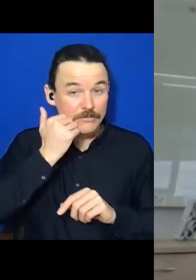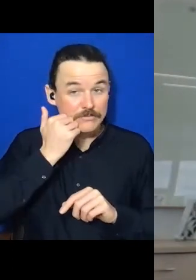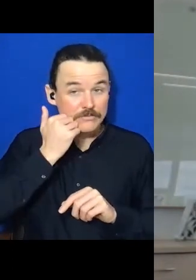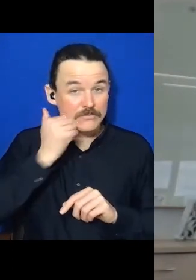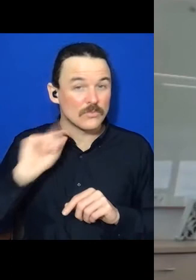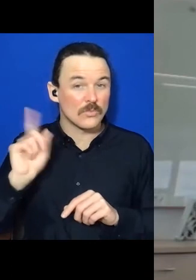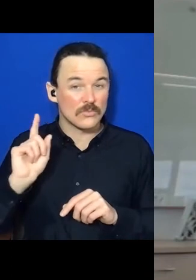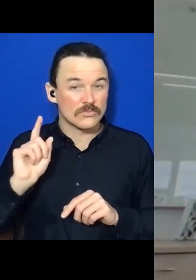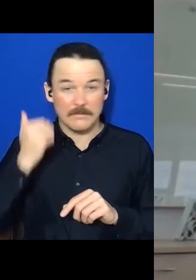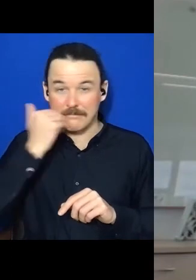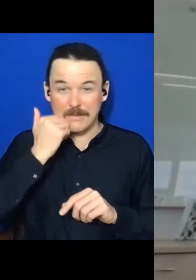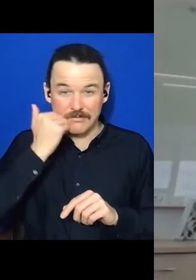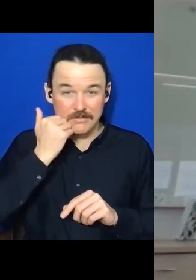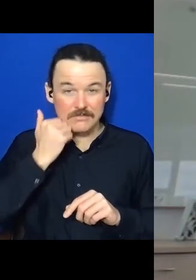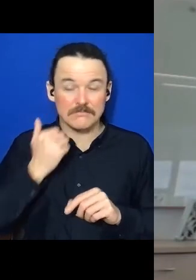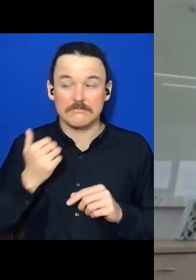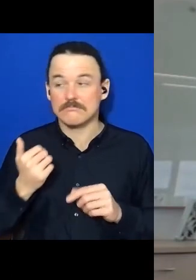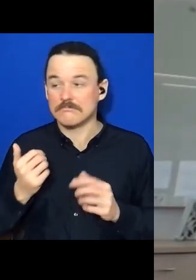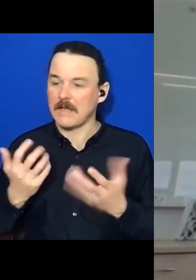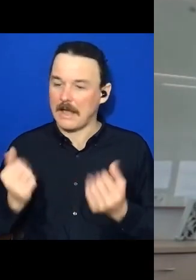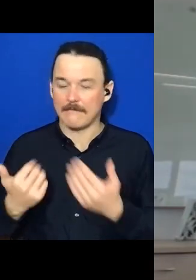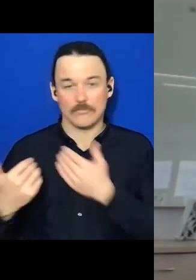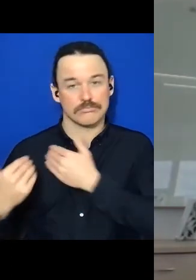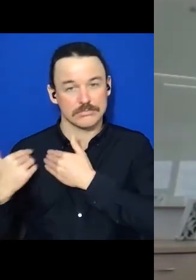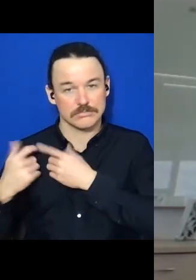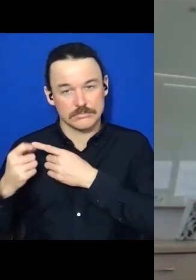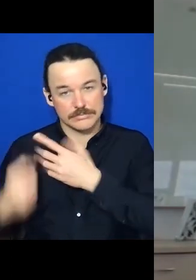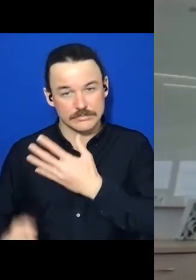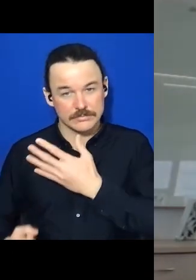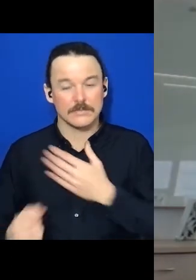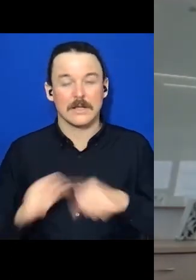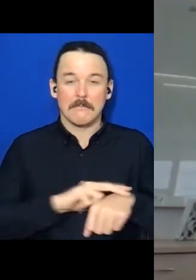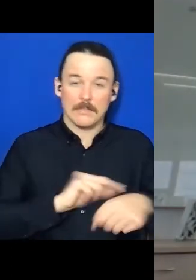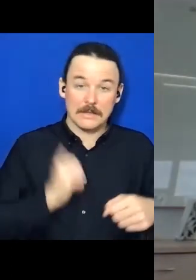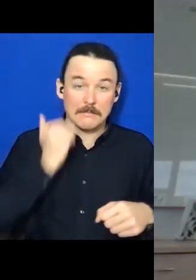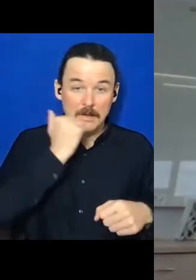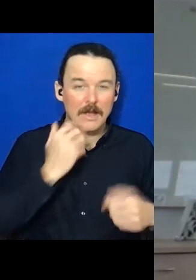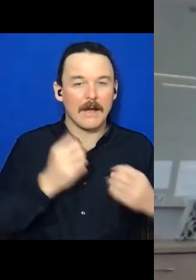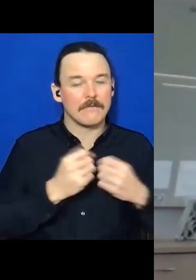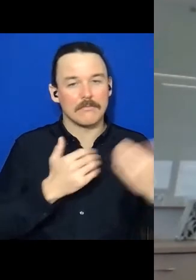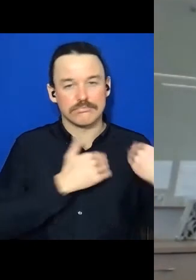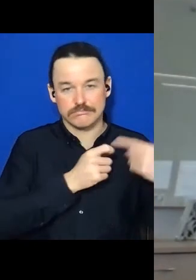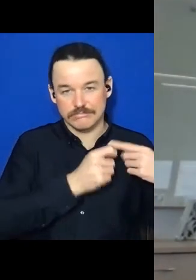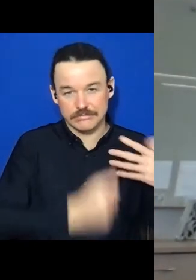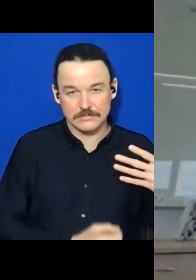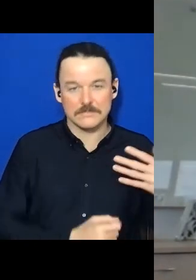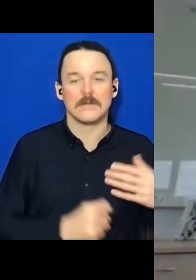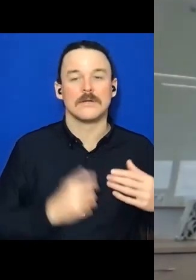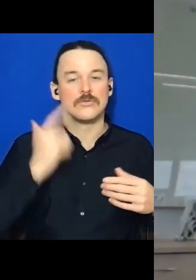Maori as well as being a police officer, to try and look at shifting the culture of an organisation that